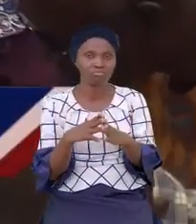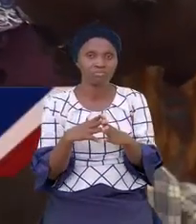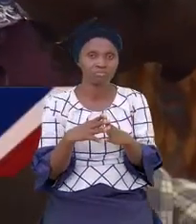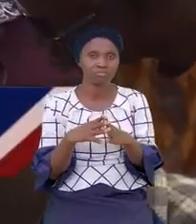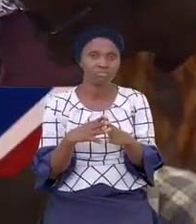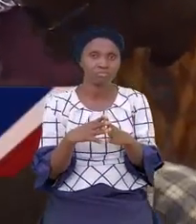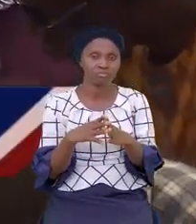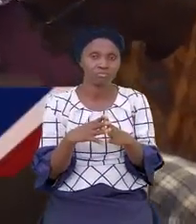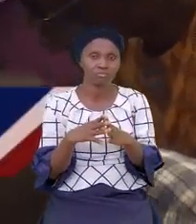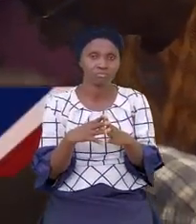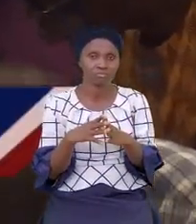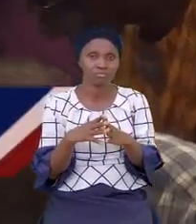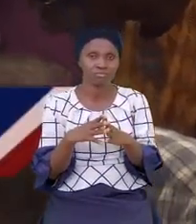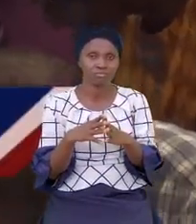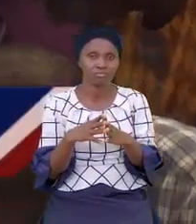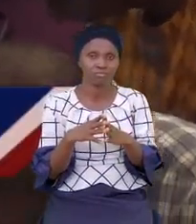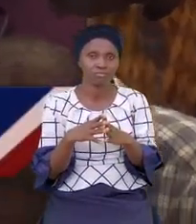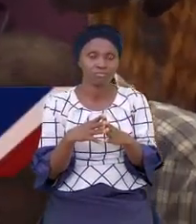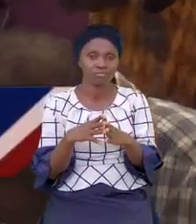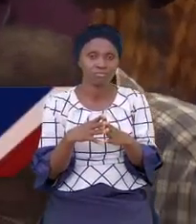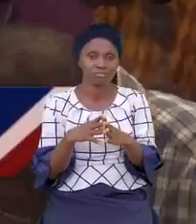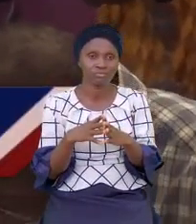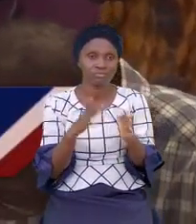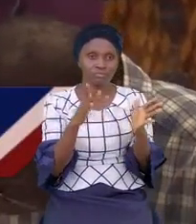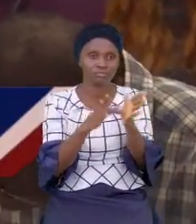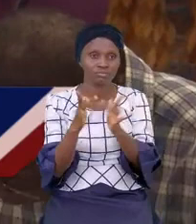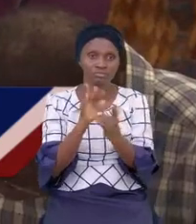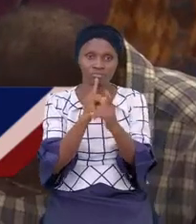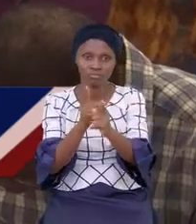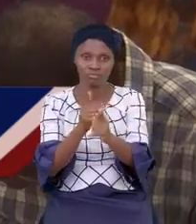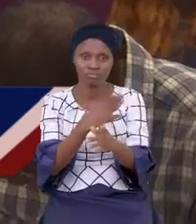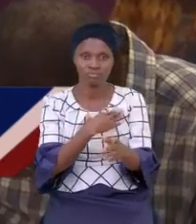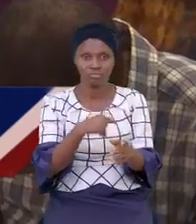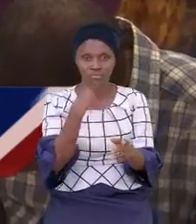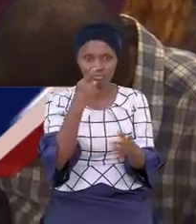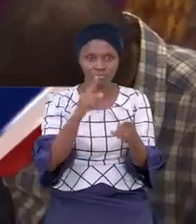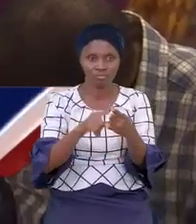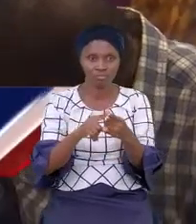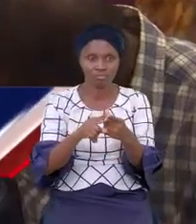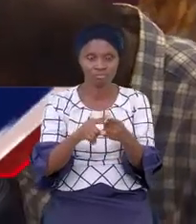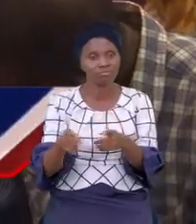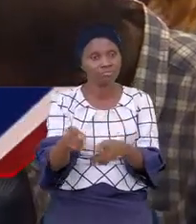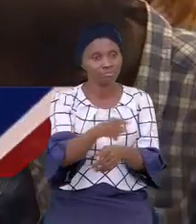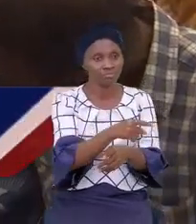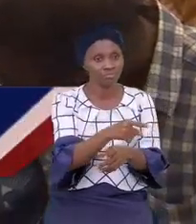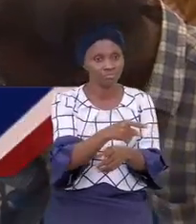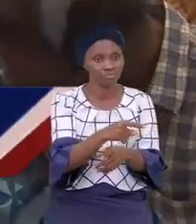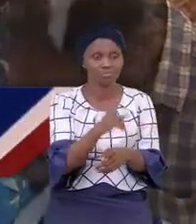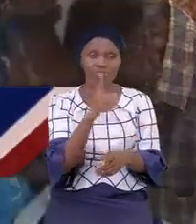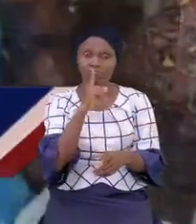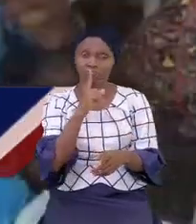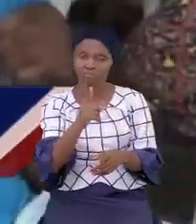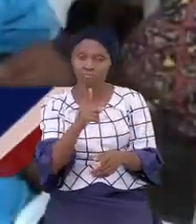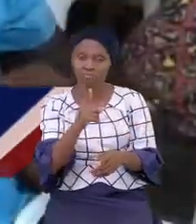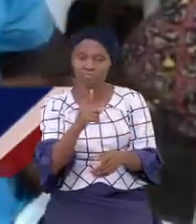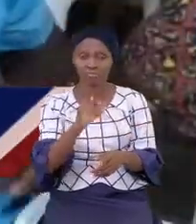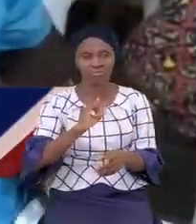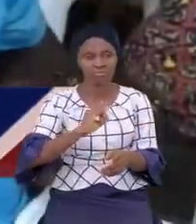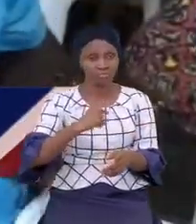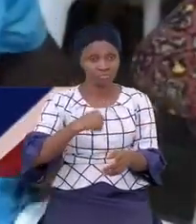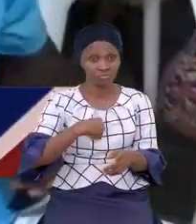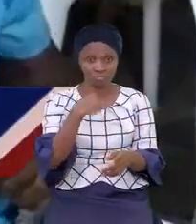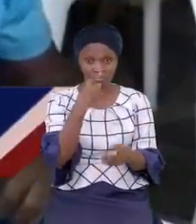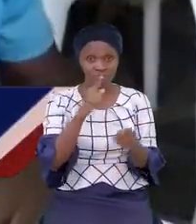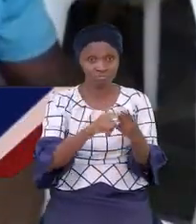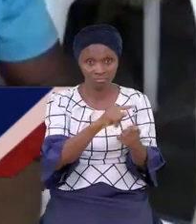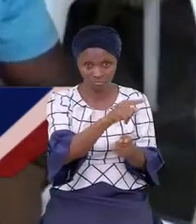Matthew 21, verse 21. Jesus answered and said unto them, verily